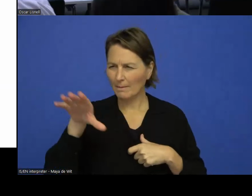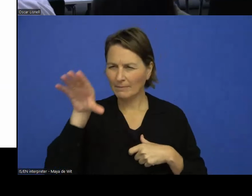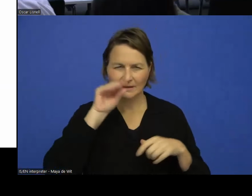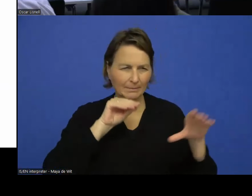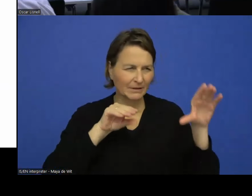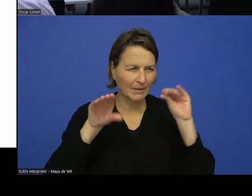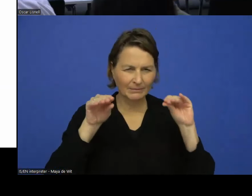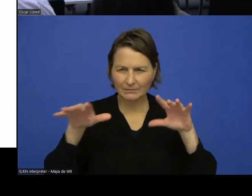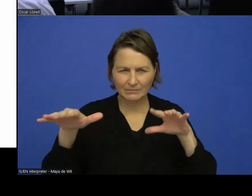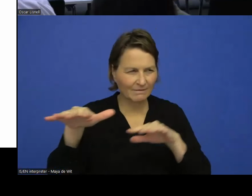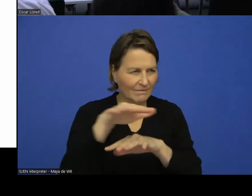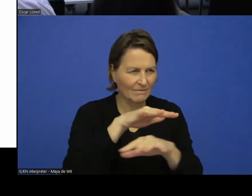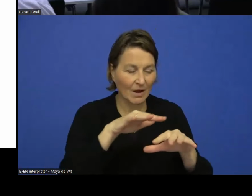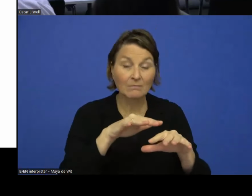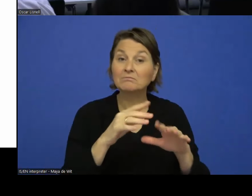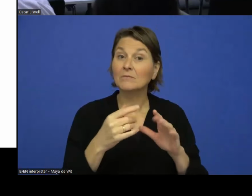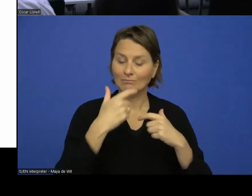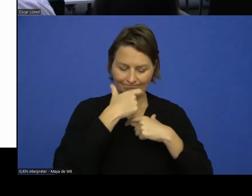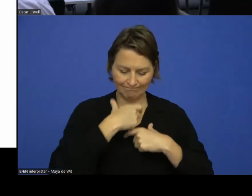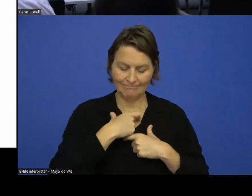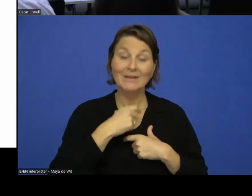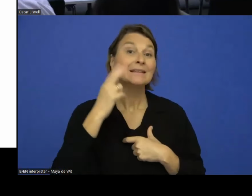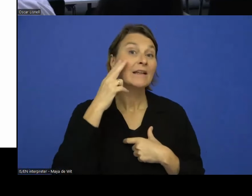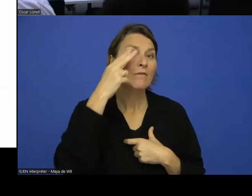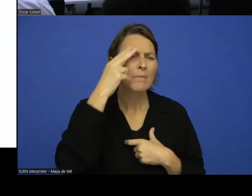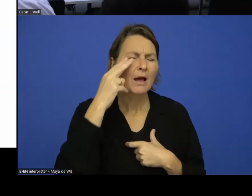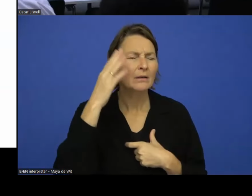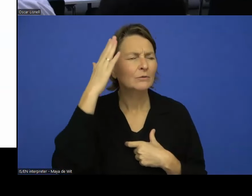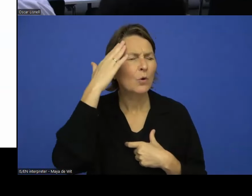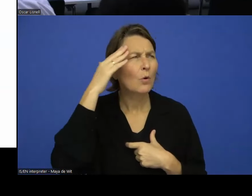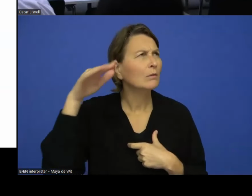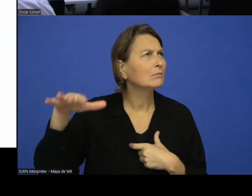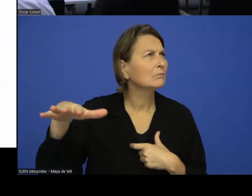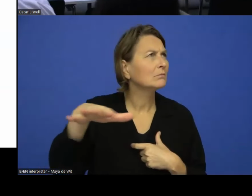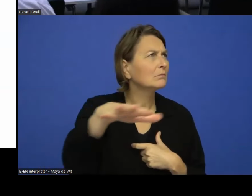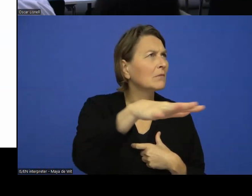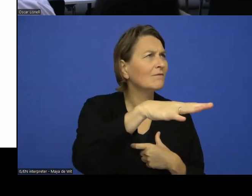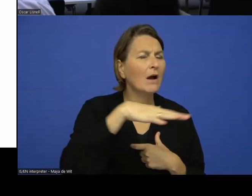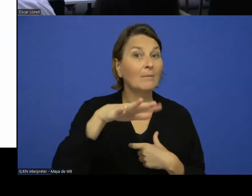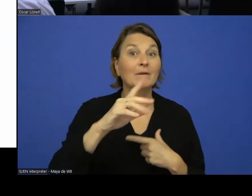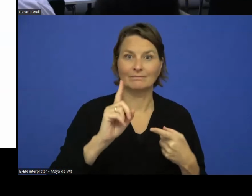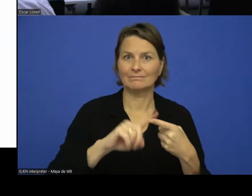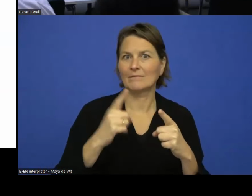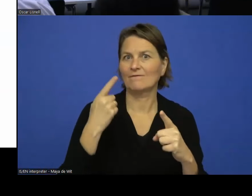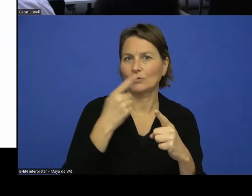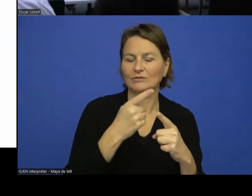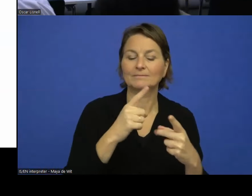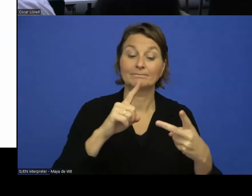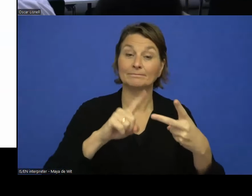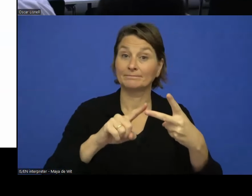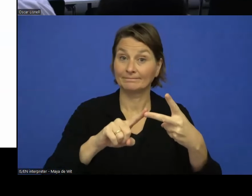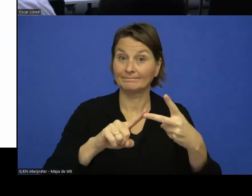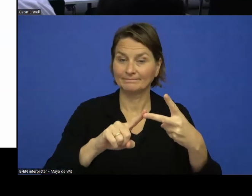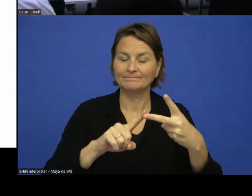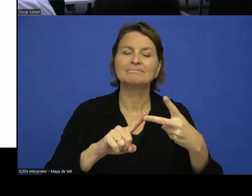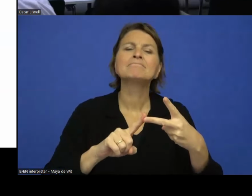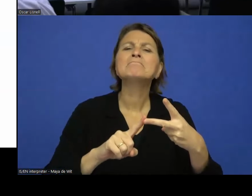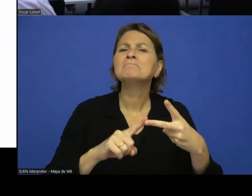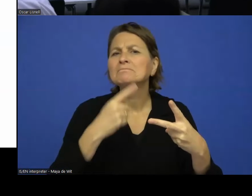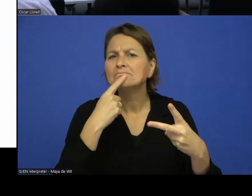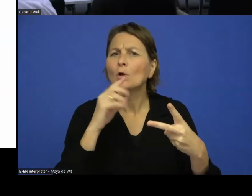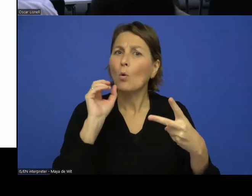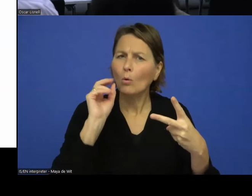deafblindness, how do they know what is around them? So that was our first ambition. The second one was, okay, once we have scanned